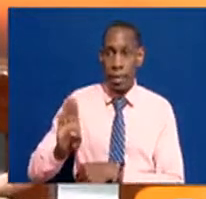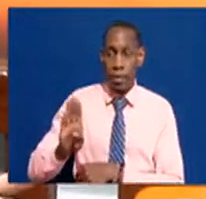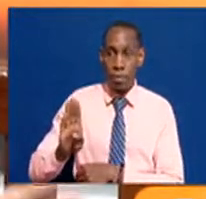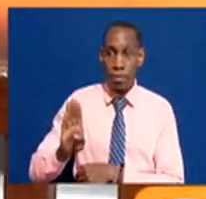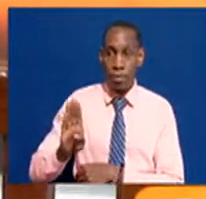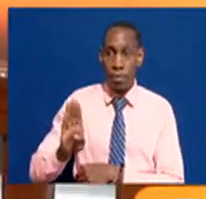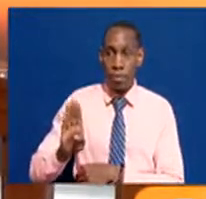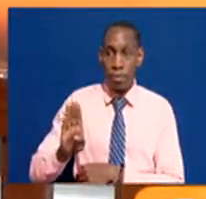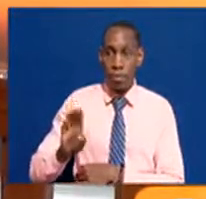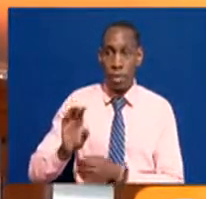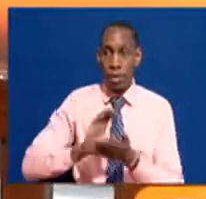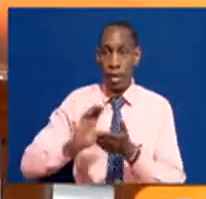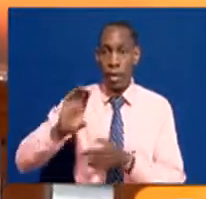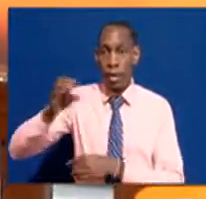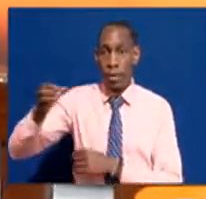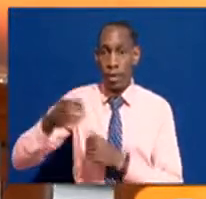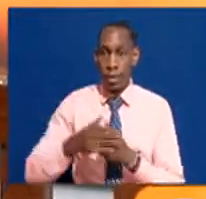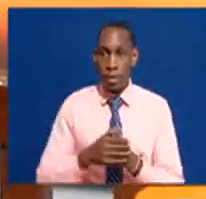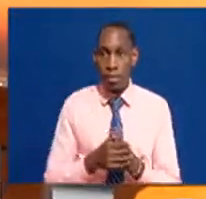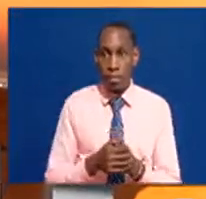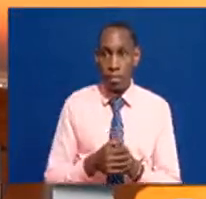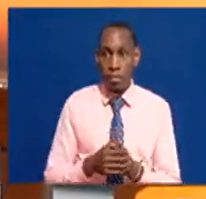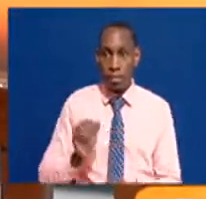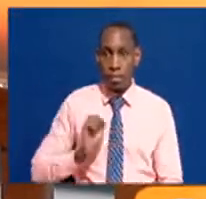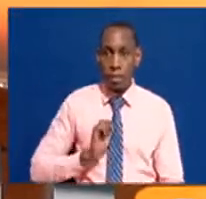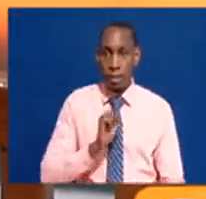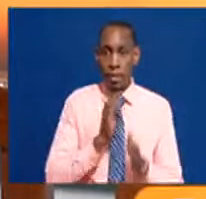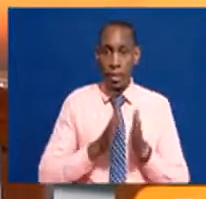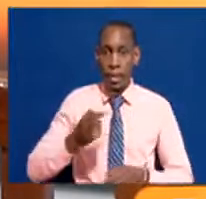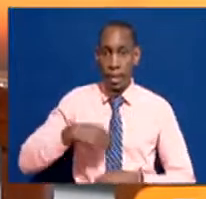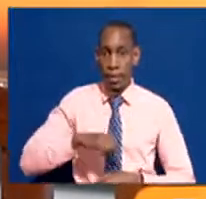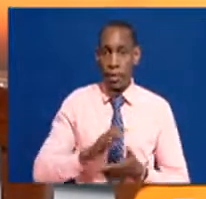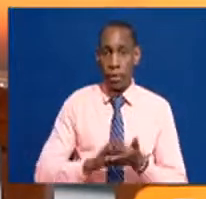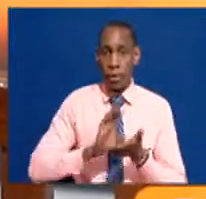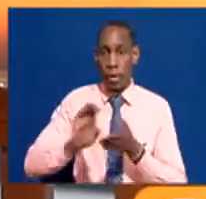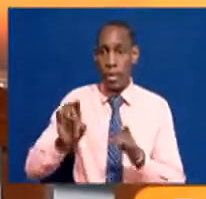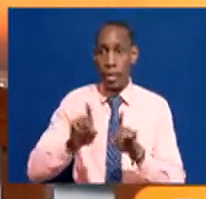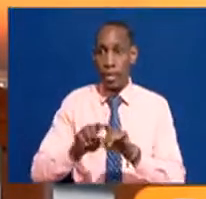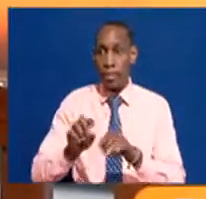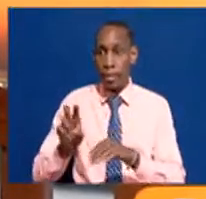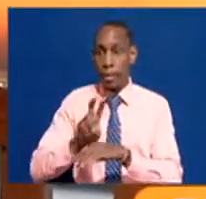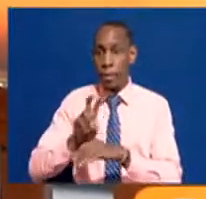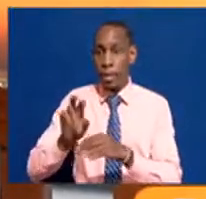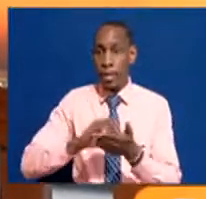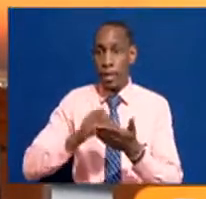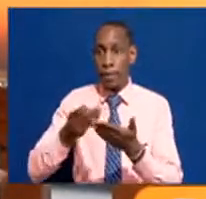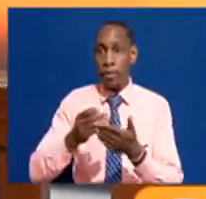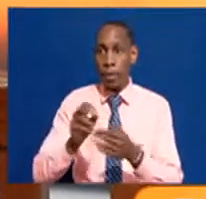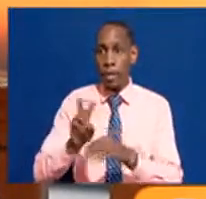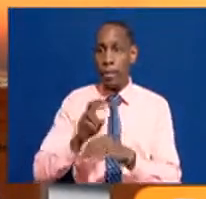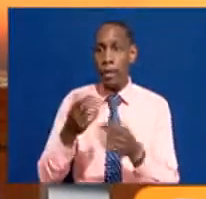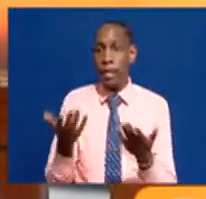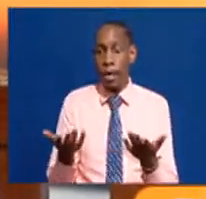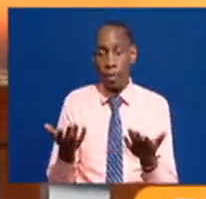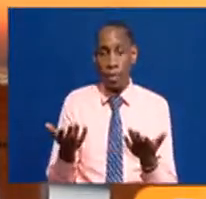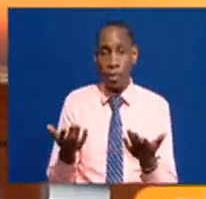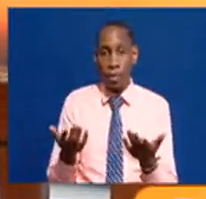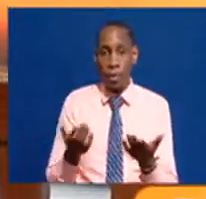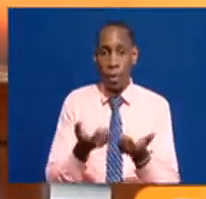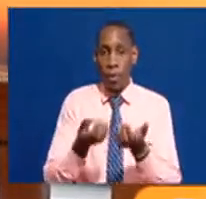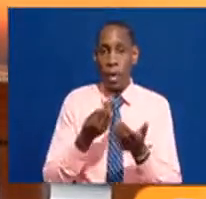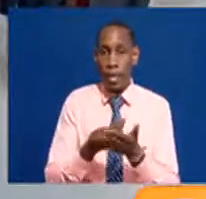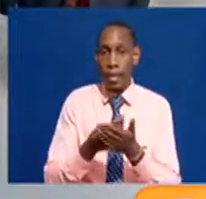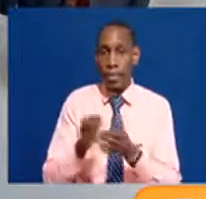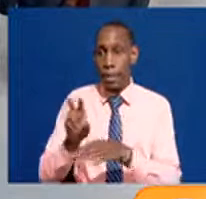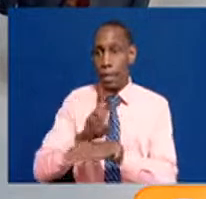380 billion is going to the counties. Our senators, if they are not given that oversight fund, how will they oversight? How will they oversight? They need the money.